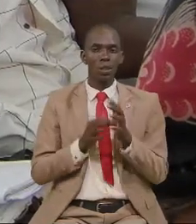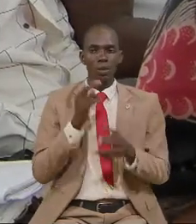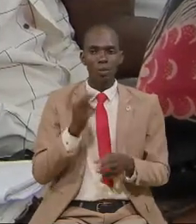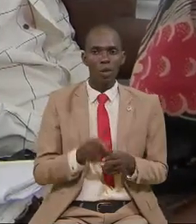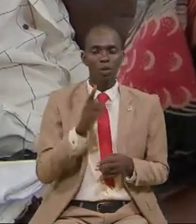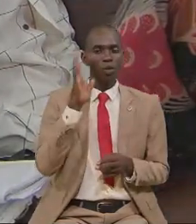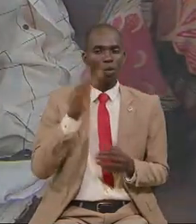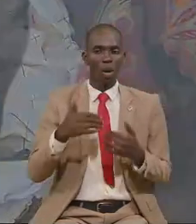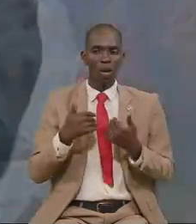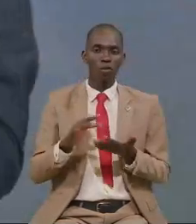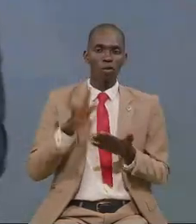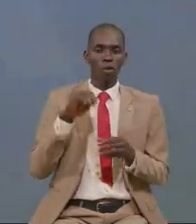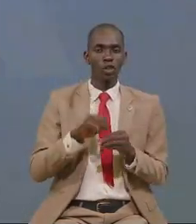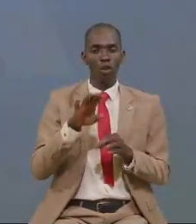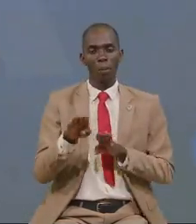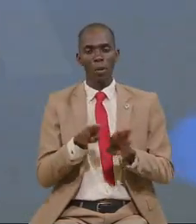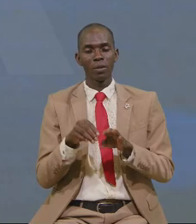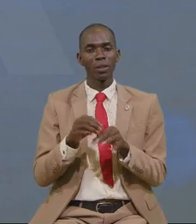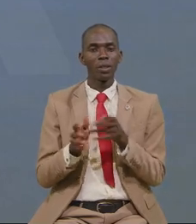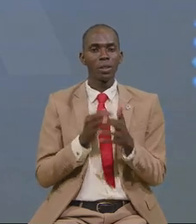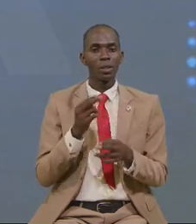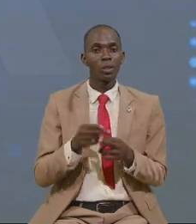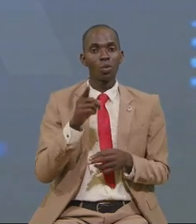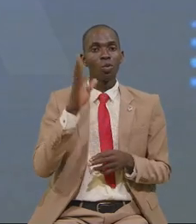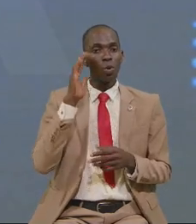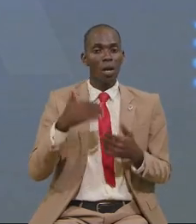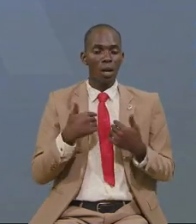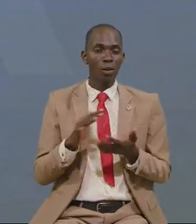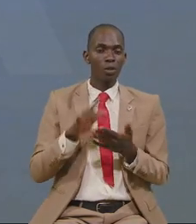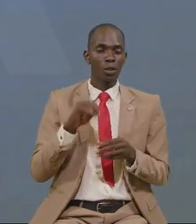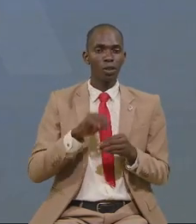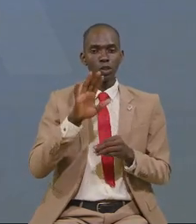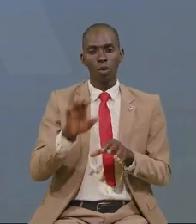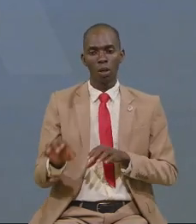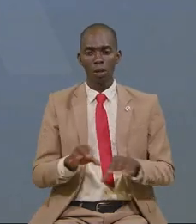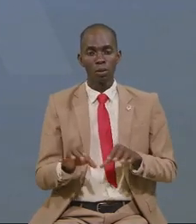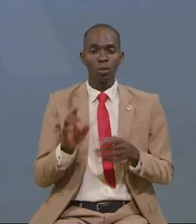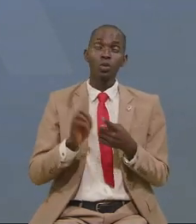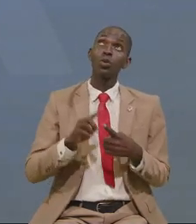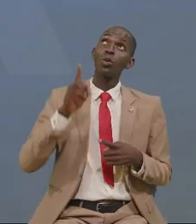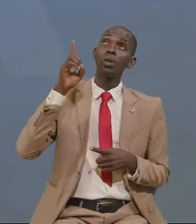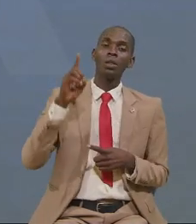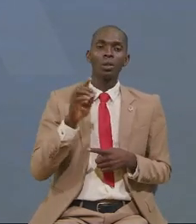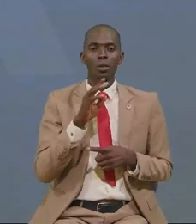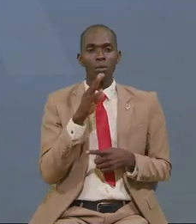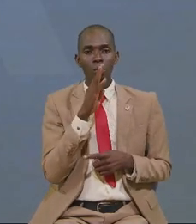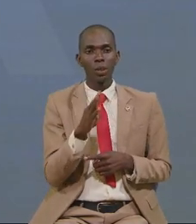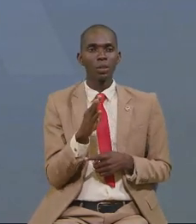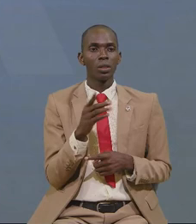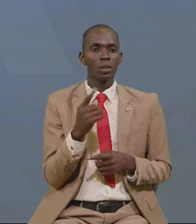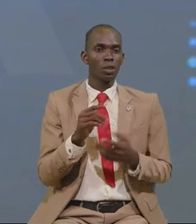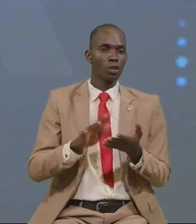have glory in your action. Unto him be glory in the church